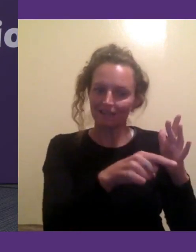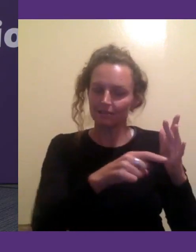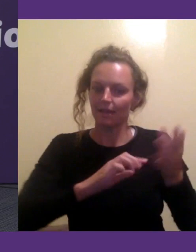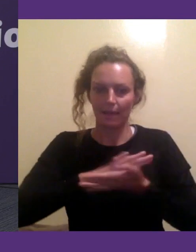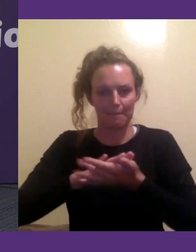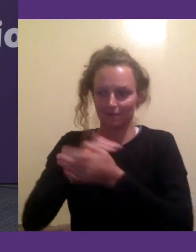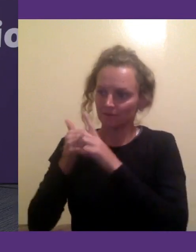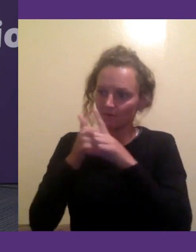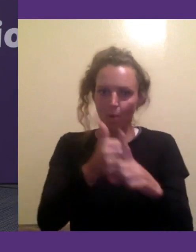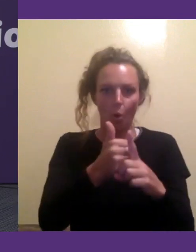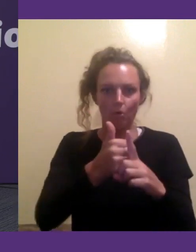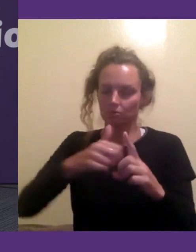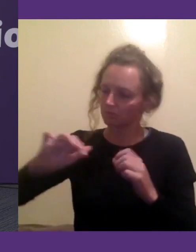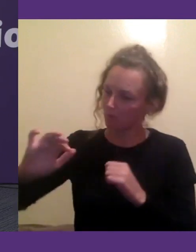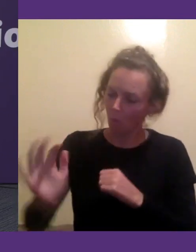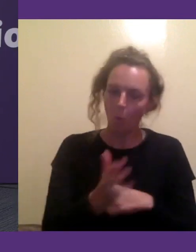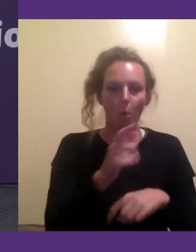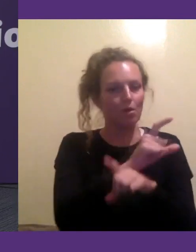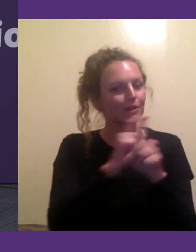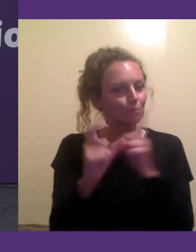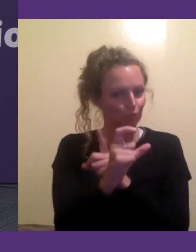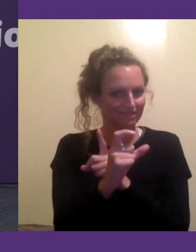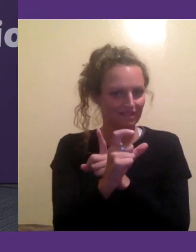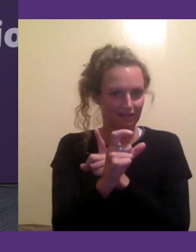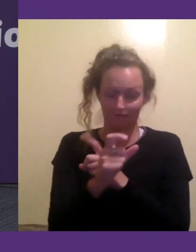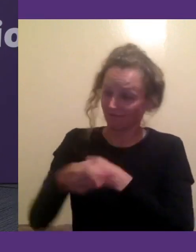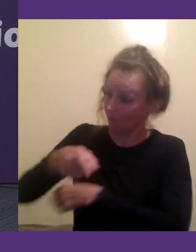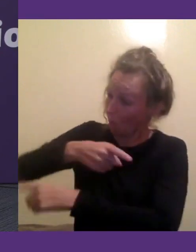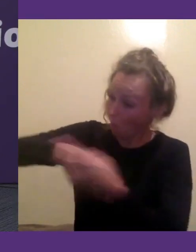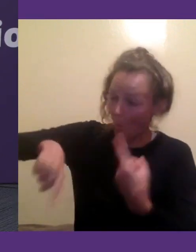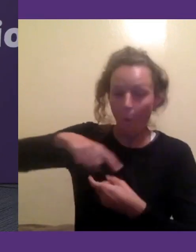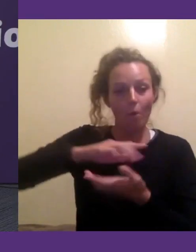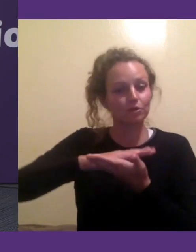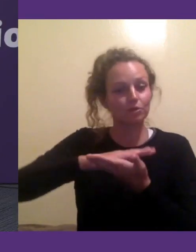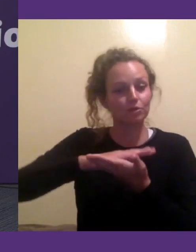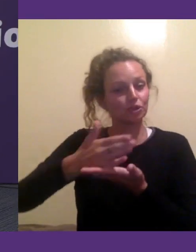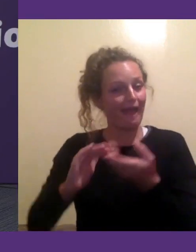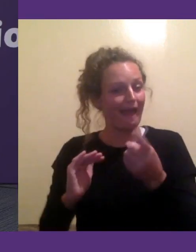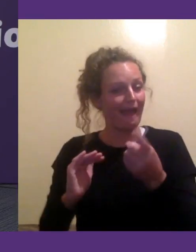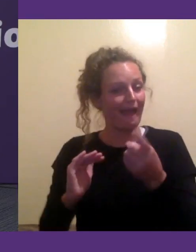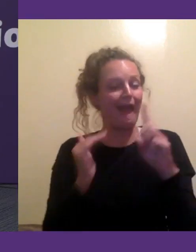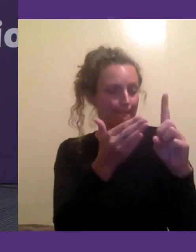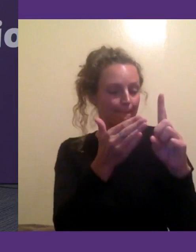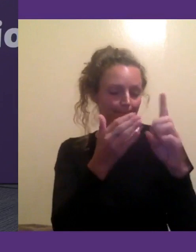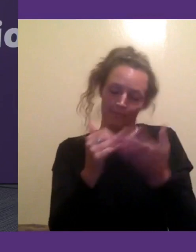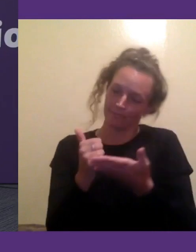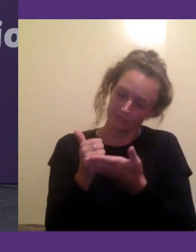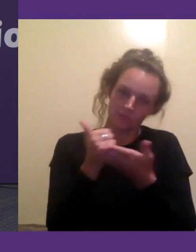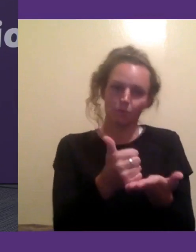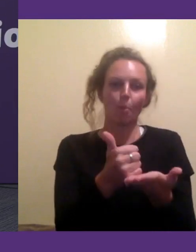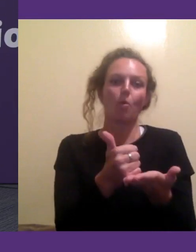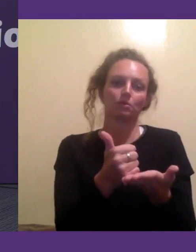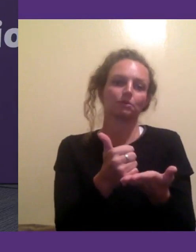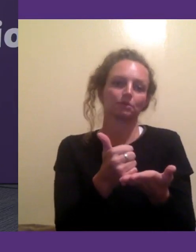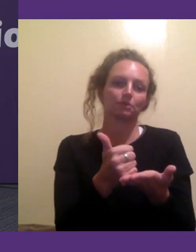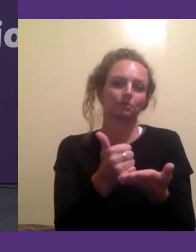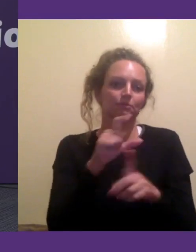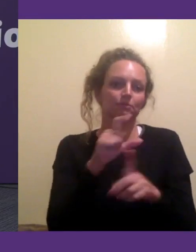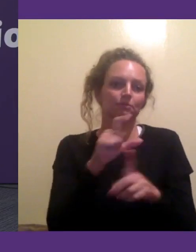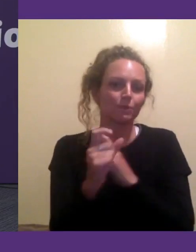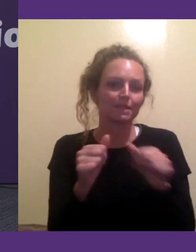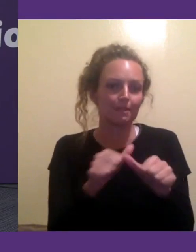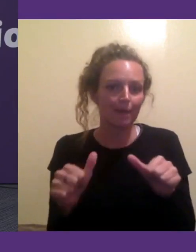we support the community better? But we've done it in a number of circumstances already. Things like there's a Braille